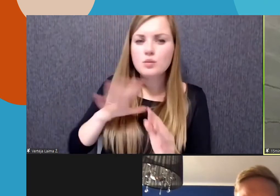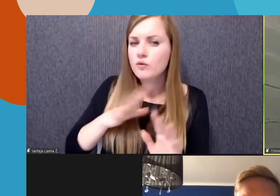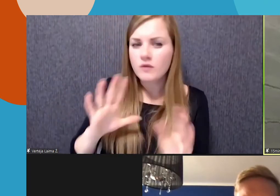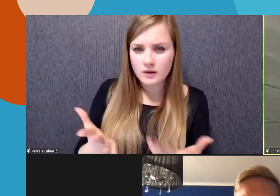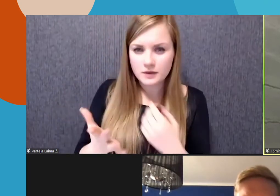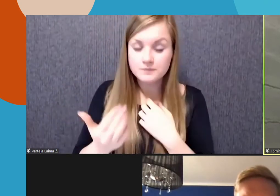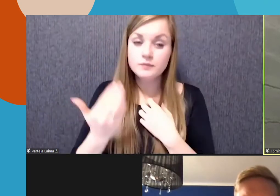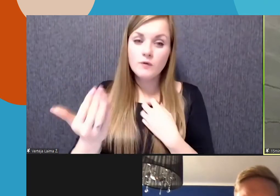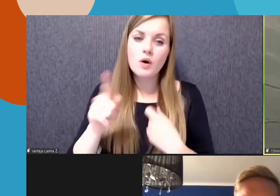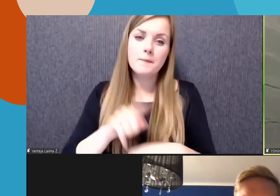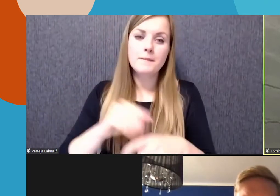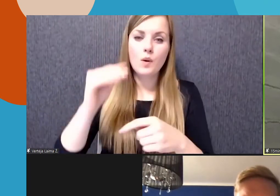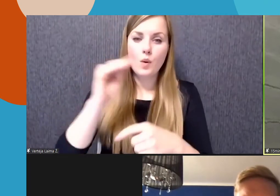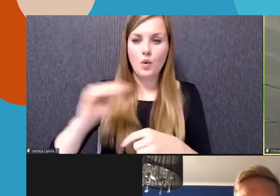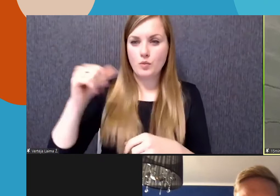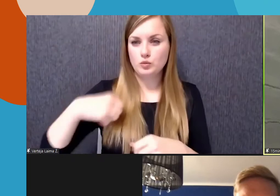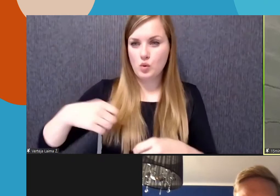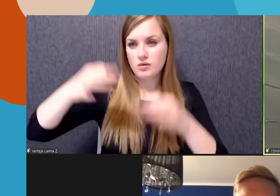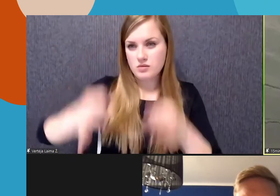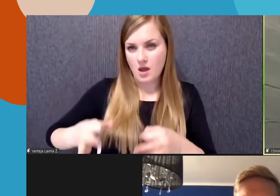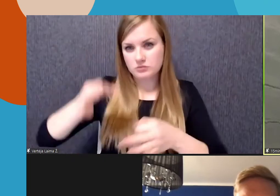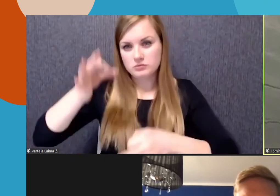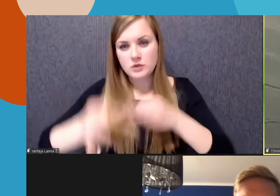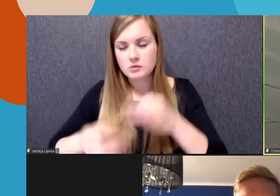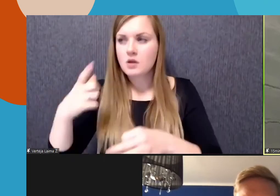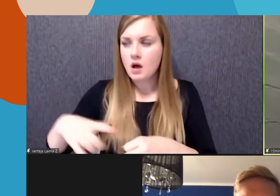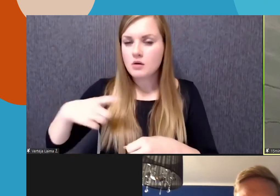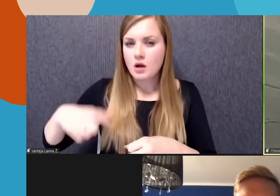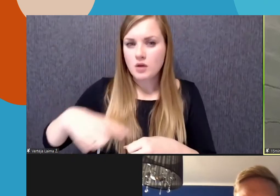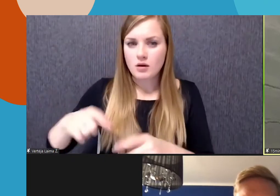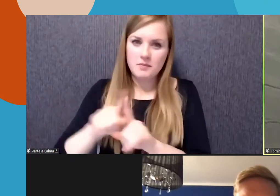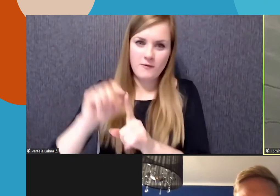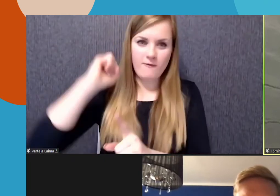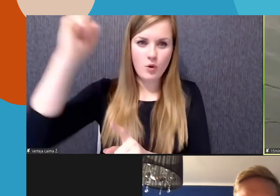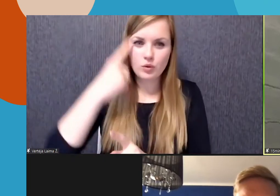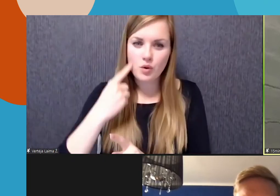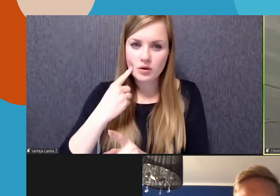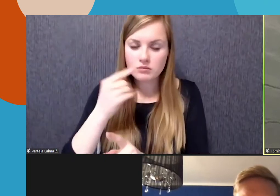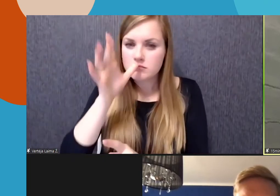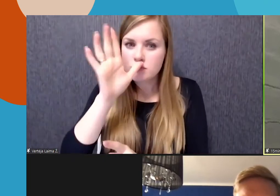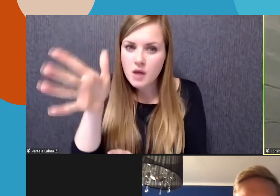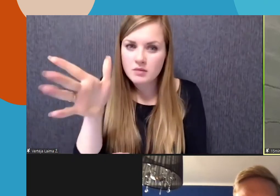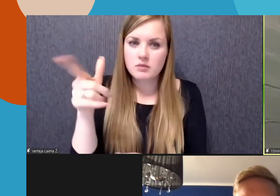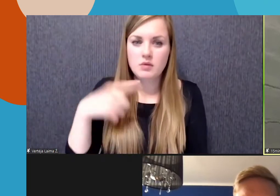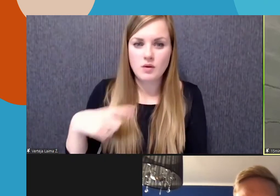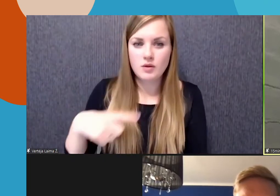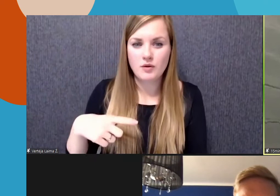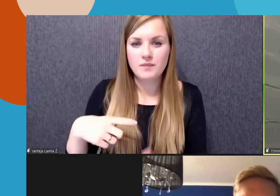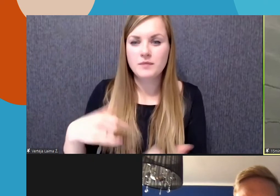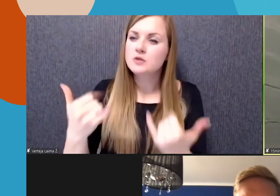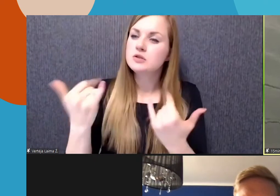surprising things when it comes to our law enforcement institution? Well, you had to